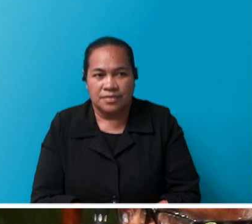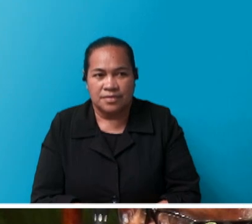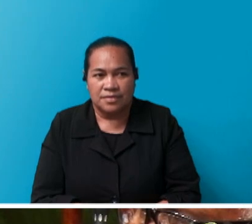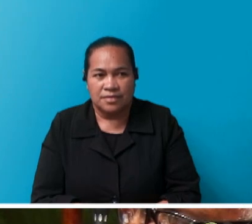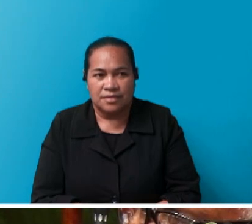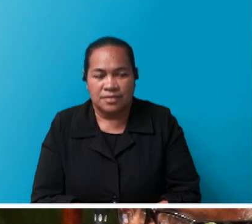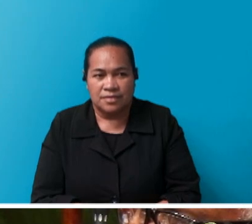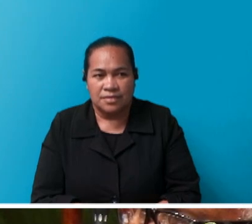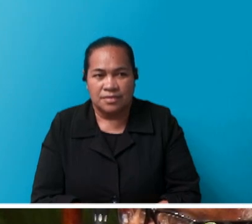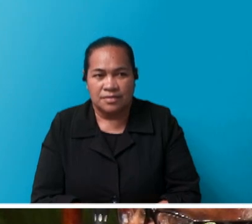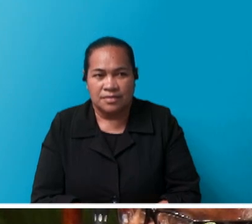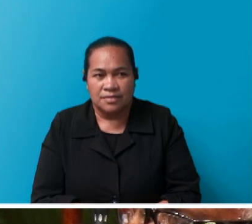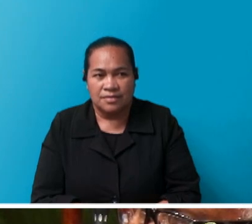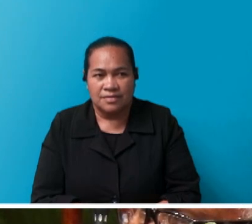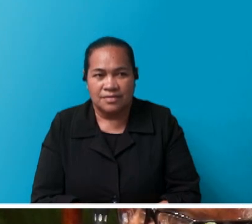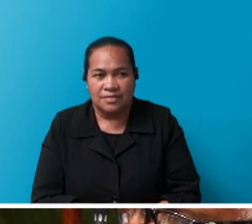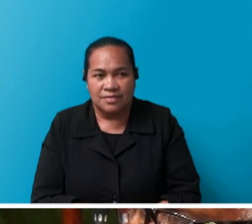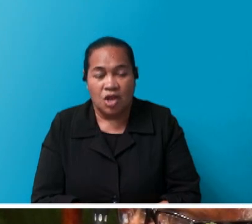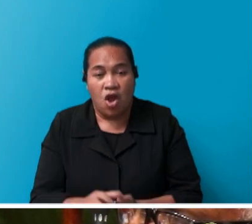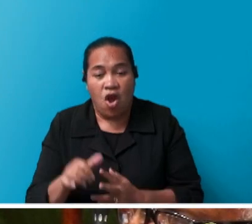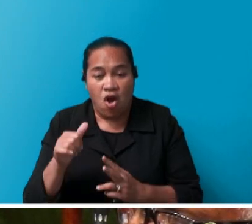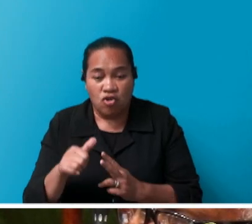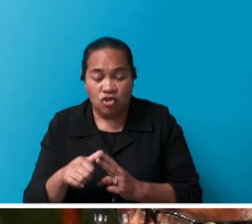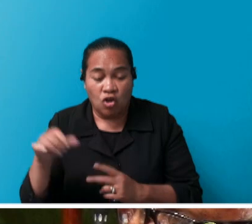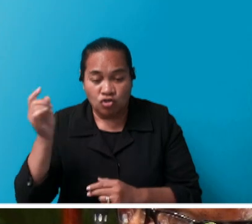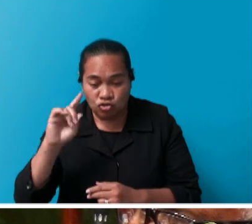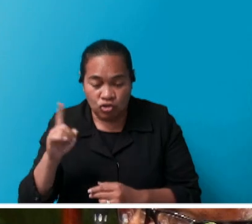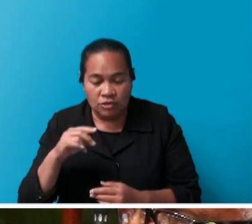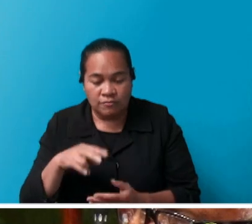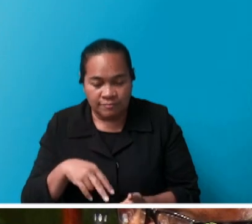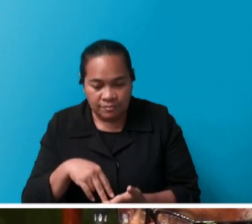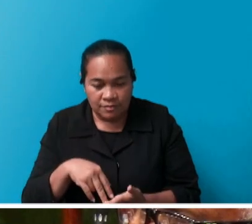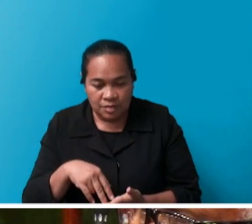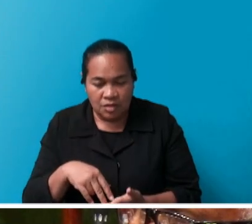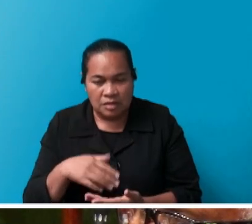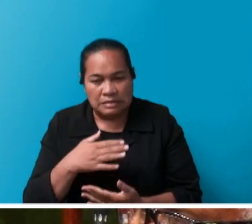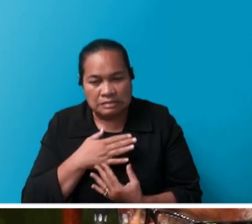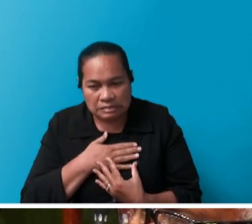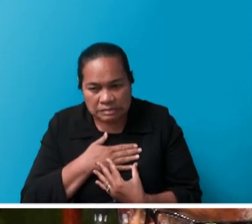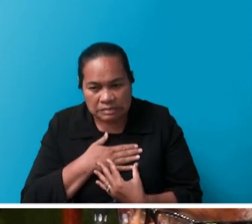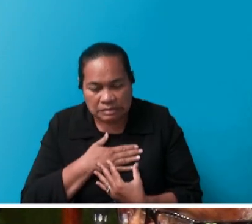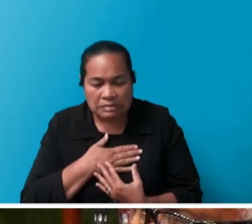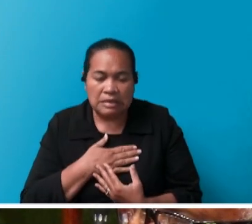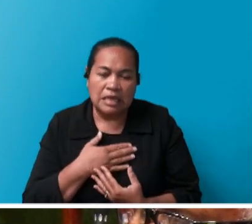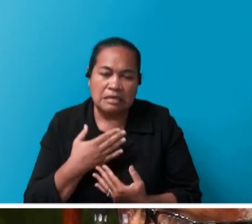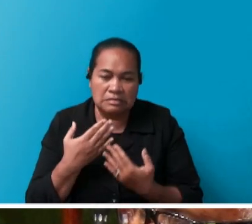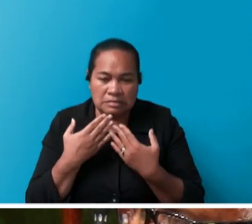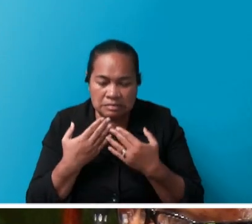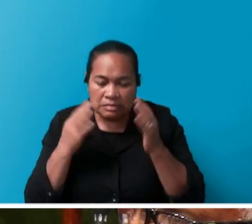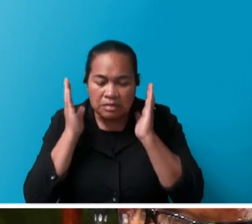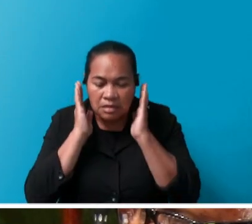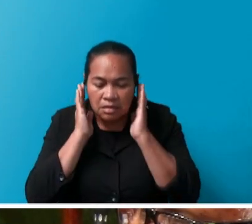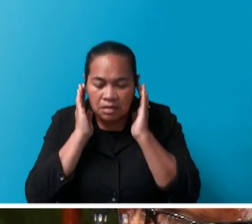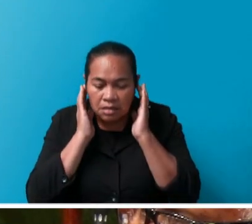Mr. Speaker, I rise today with deep gratitude and profound sense of duty to respond to